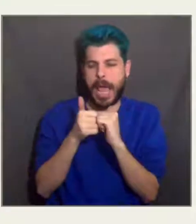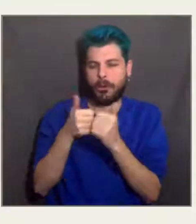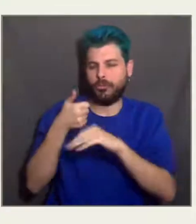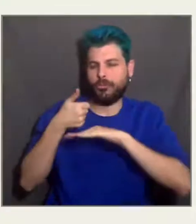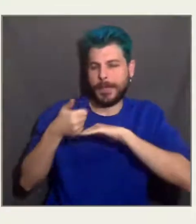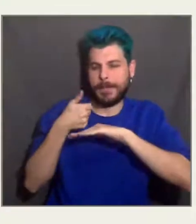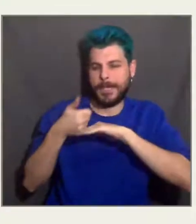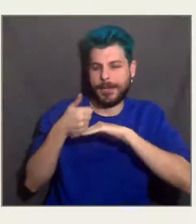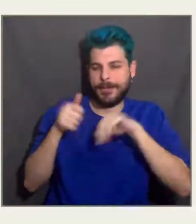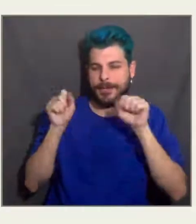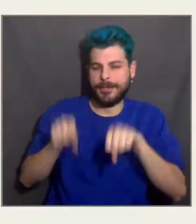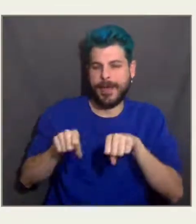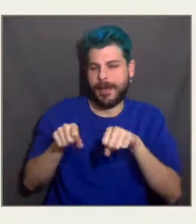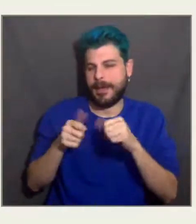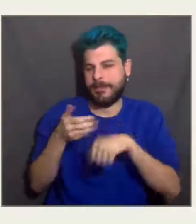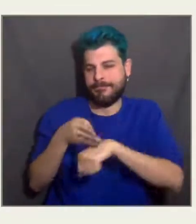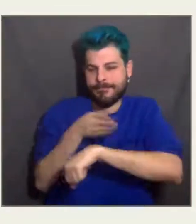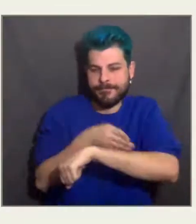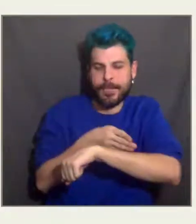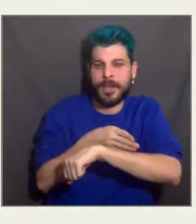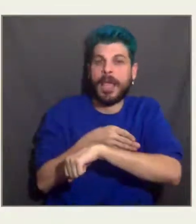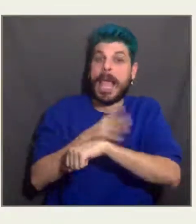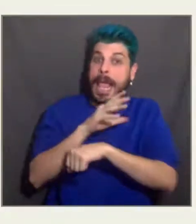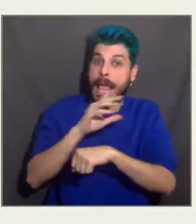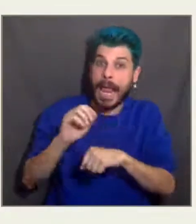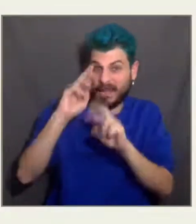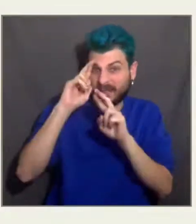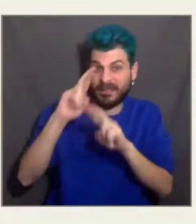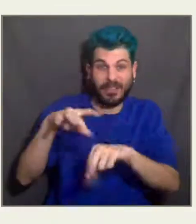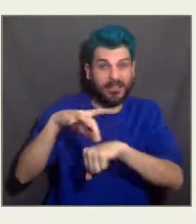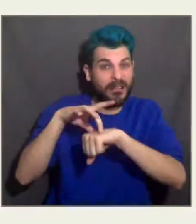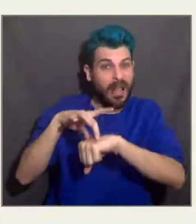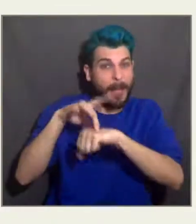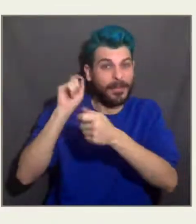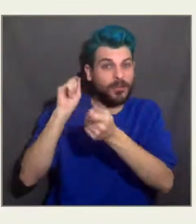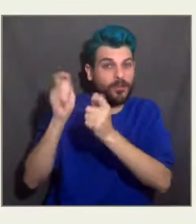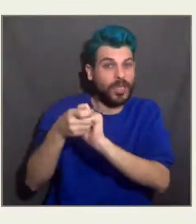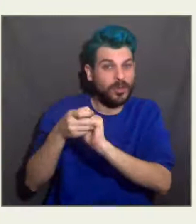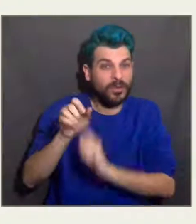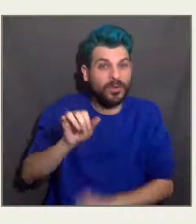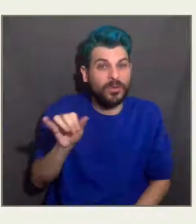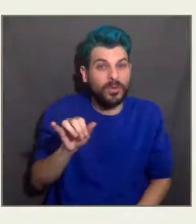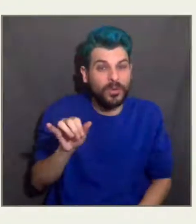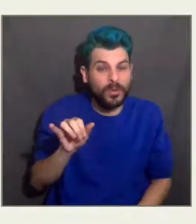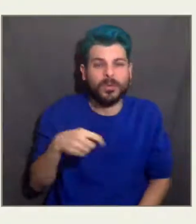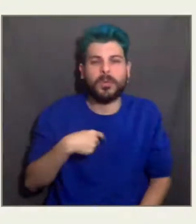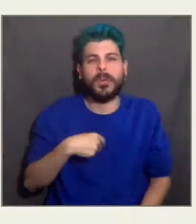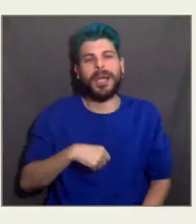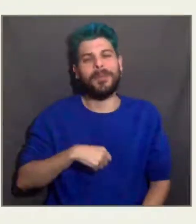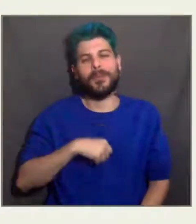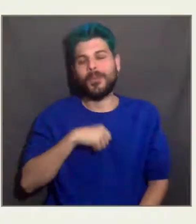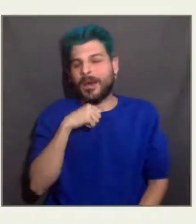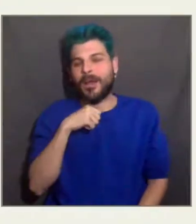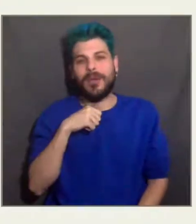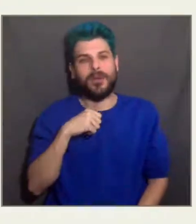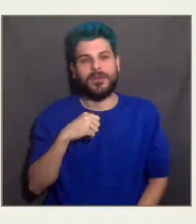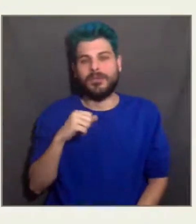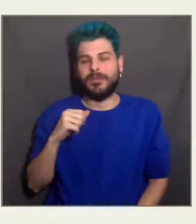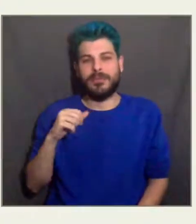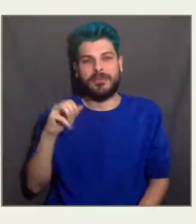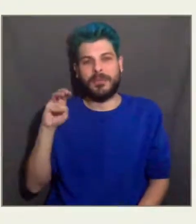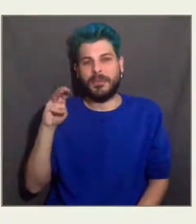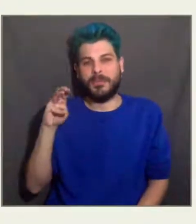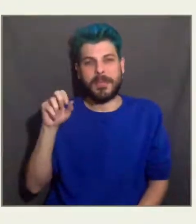overlay. So with all that context, I'm very proud of the Metro Council and how we are setting up